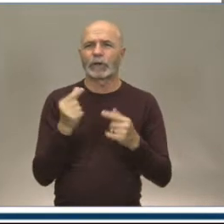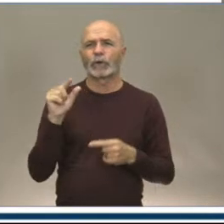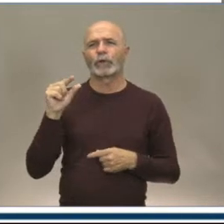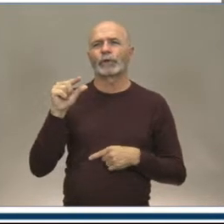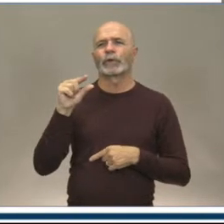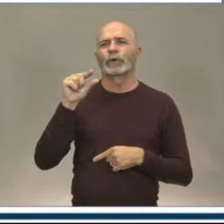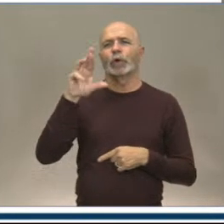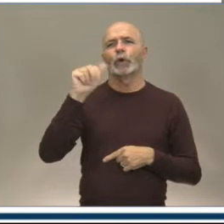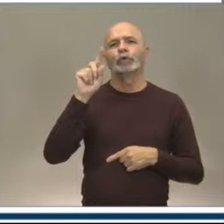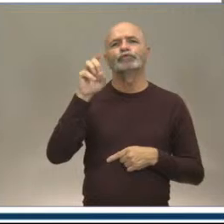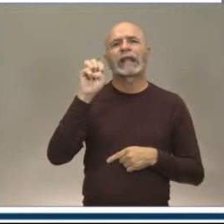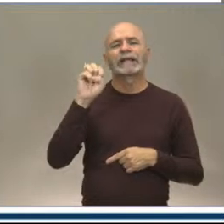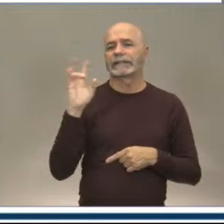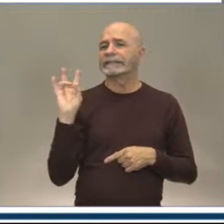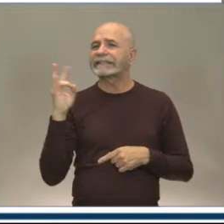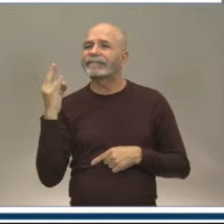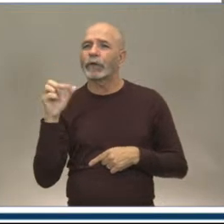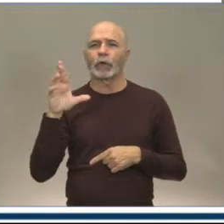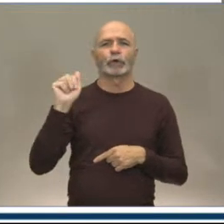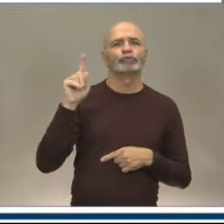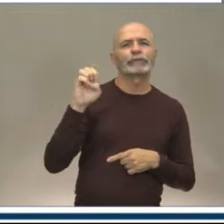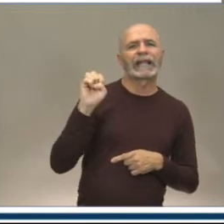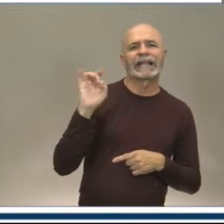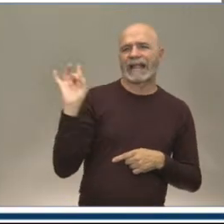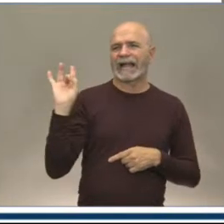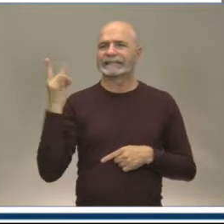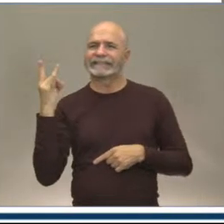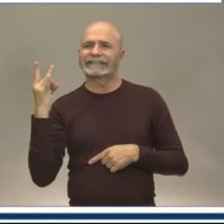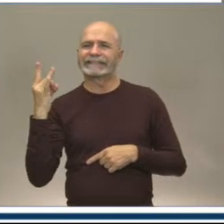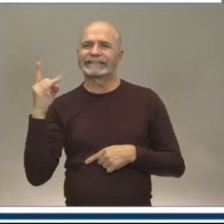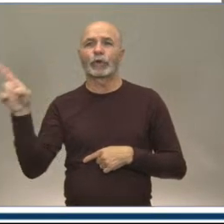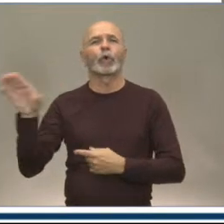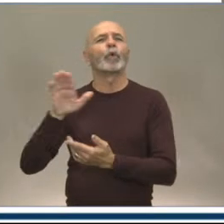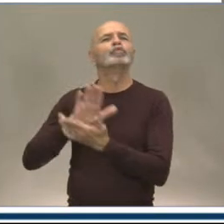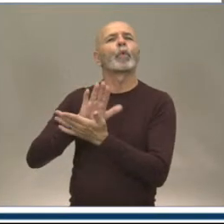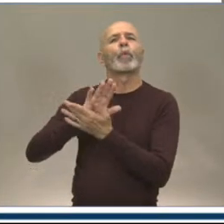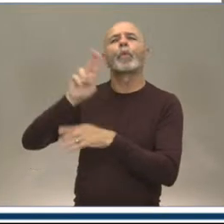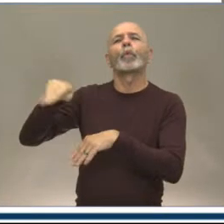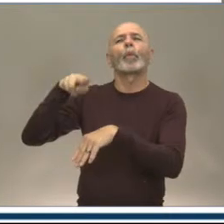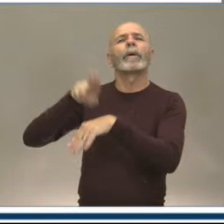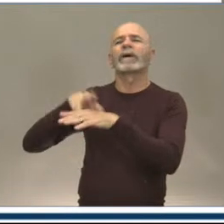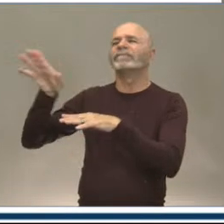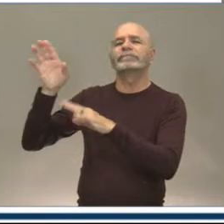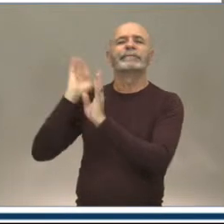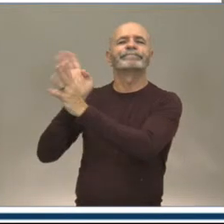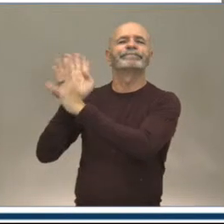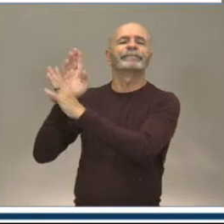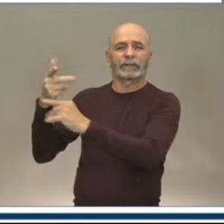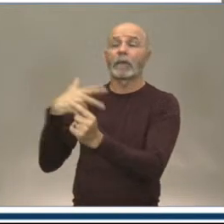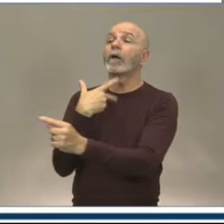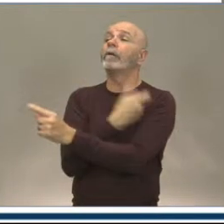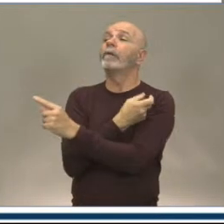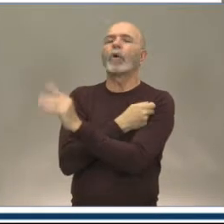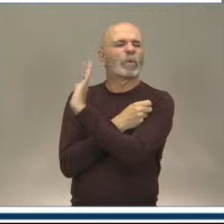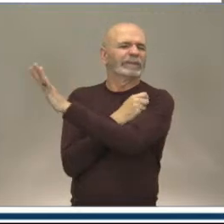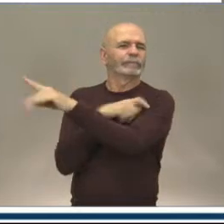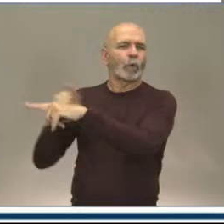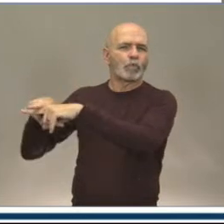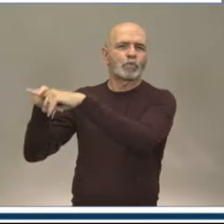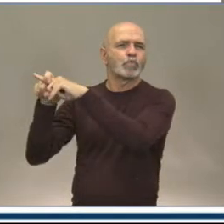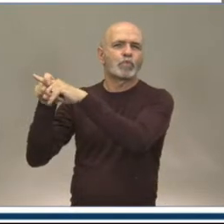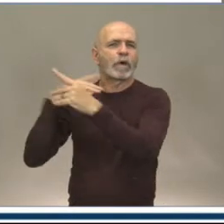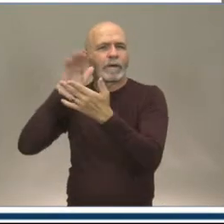are deferring their routine school vaccinations so they can get the COVID vaccine. This is unnecessary.